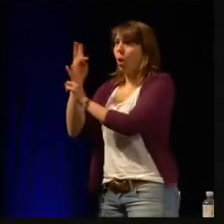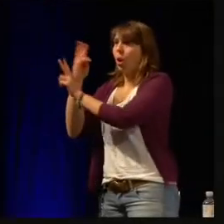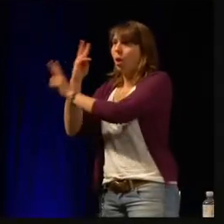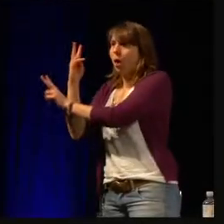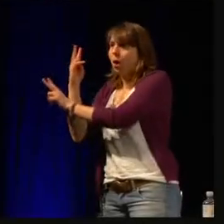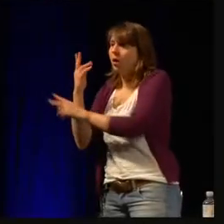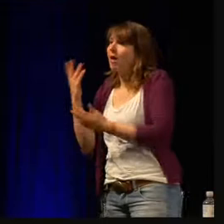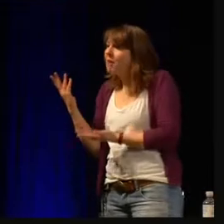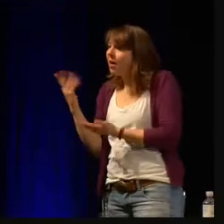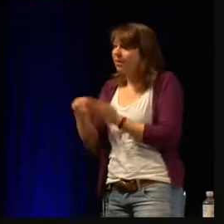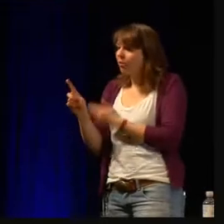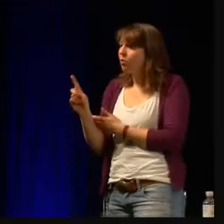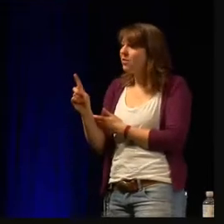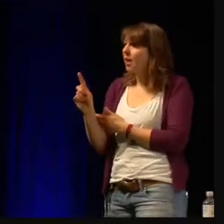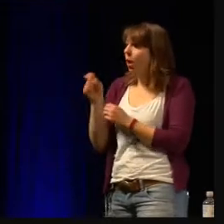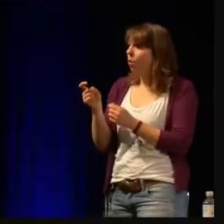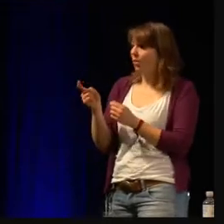in a hidden,